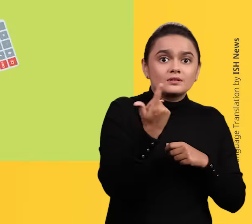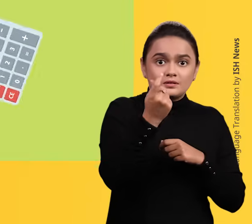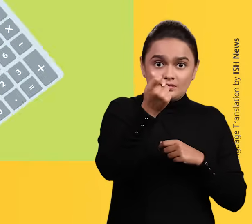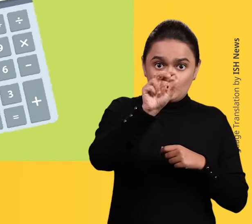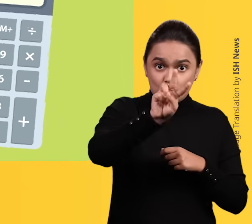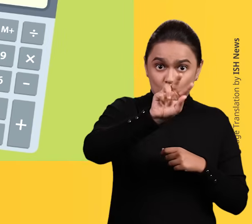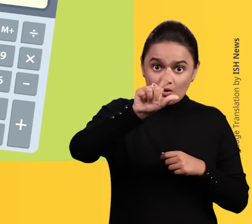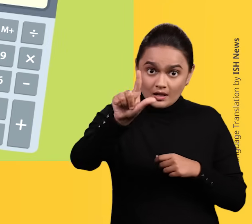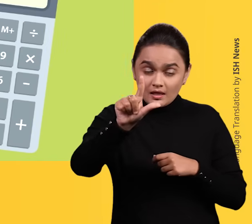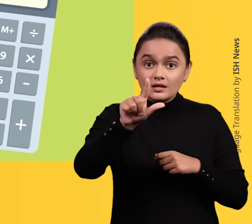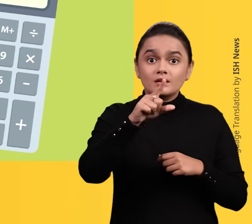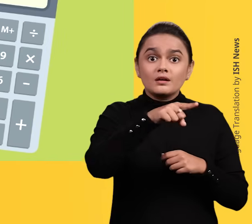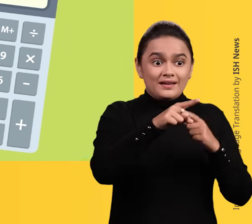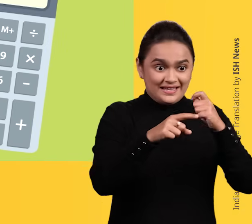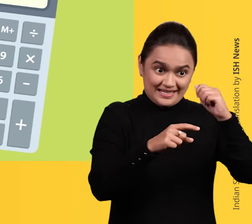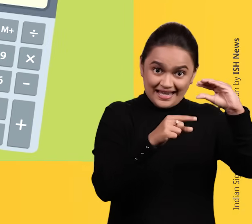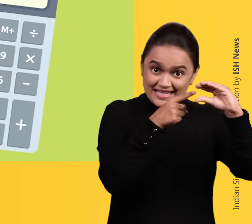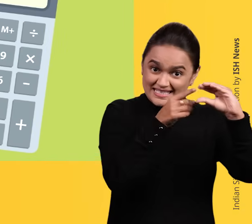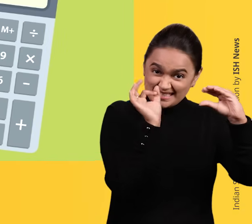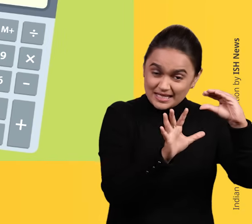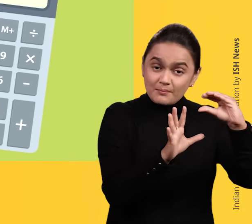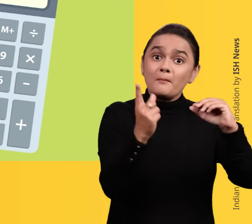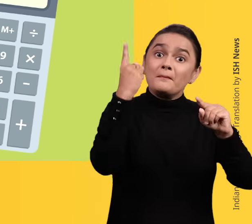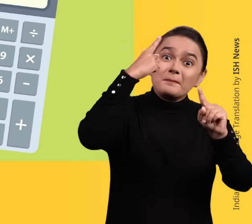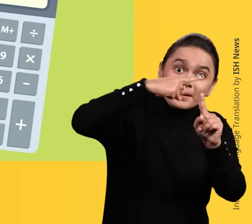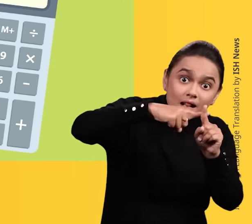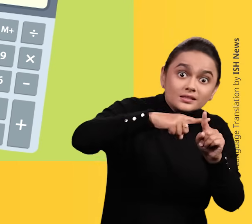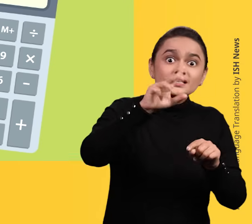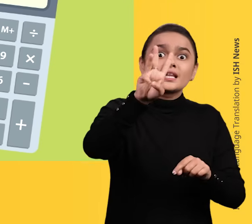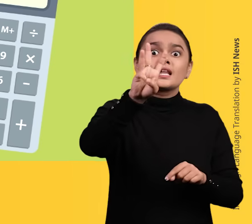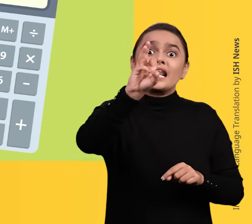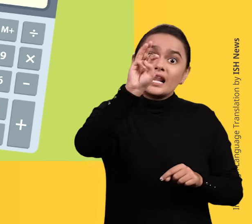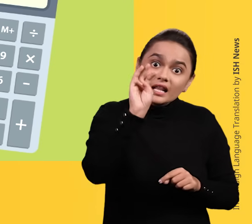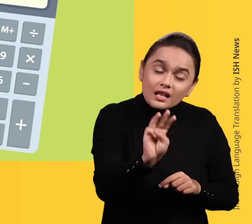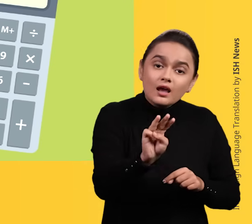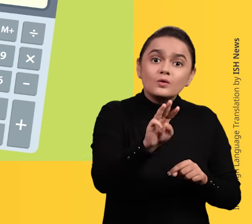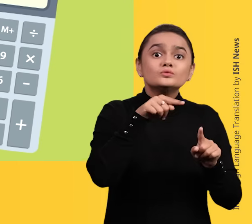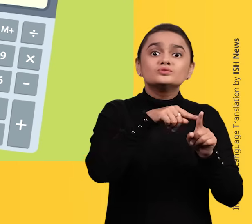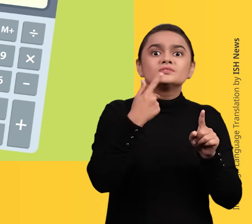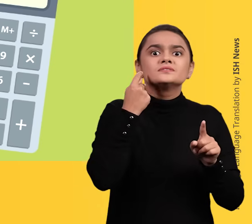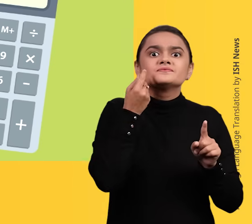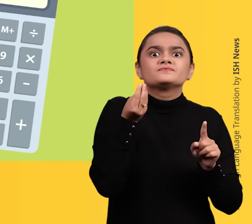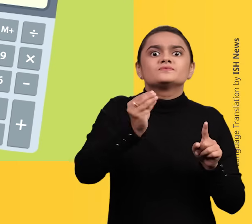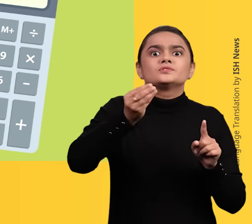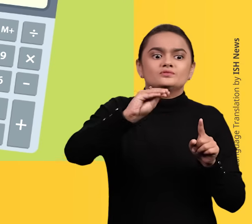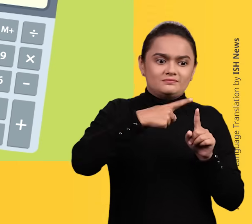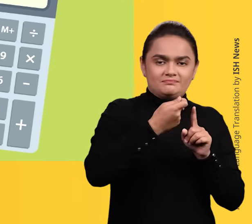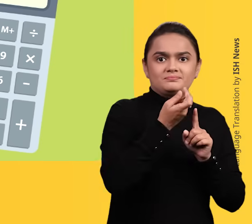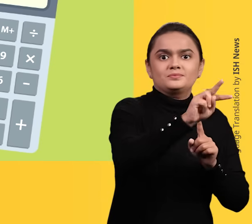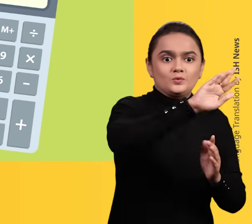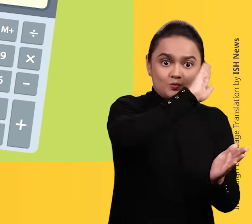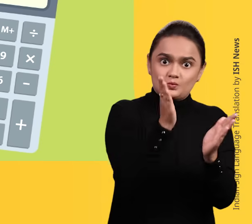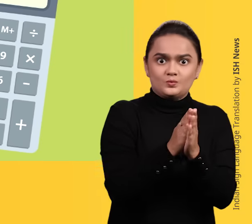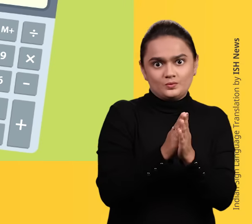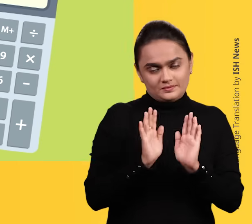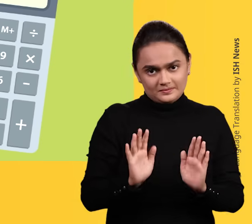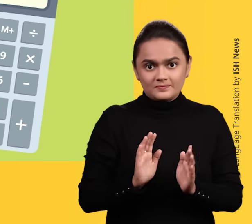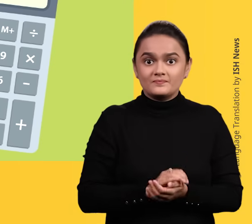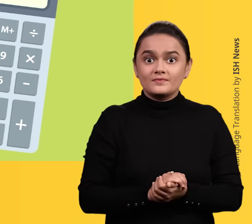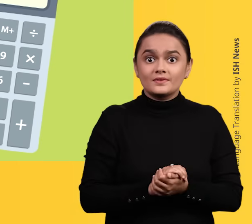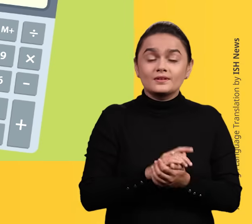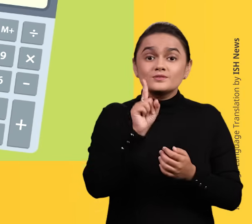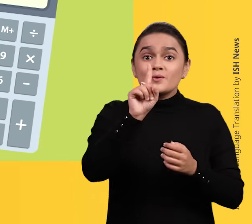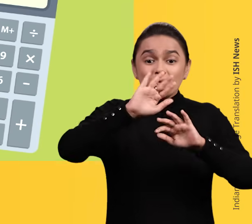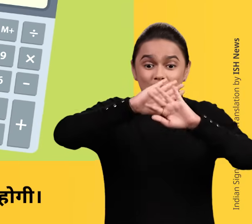will pay 2 lakh rupees towards the principal and 30,000 rupees towards interest